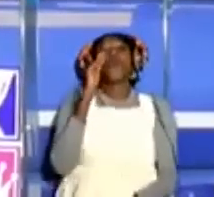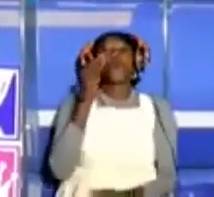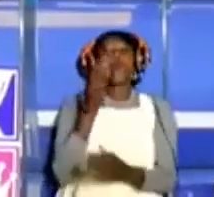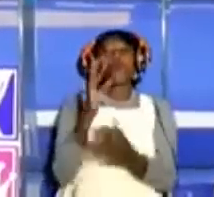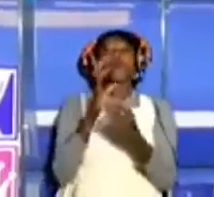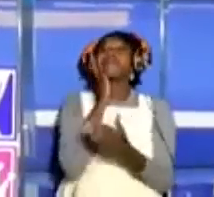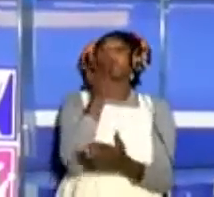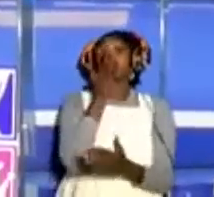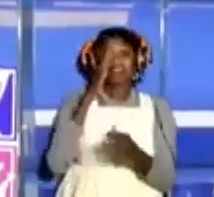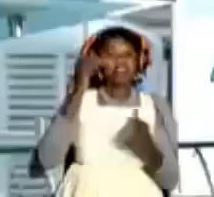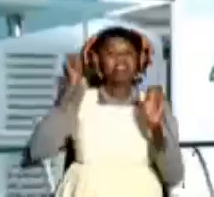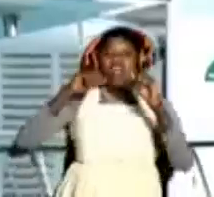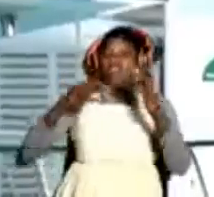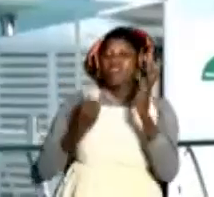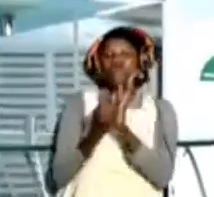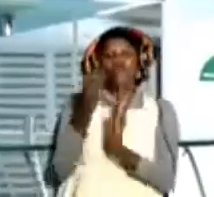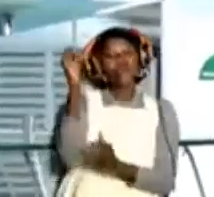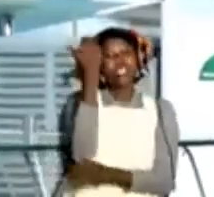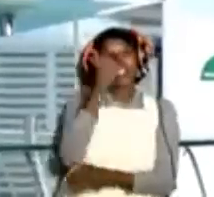they grow anywhere.